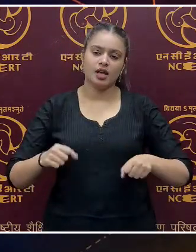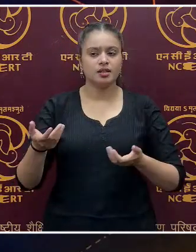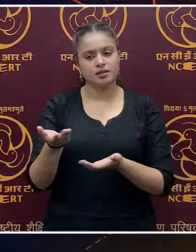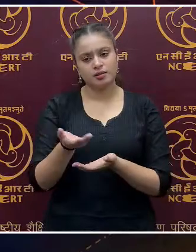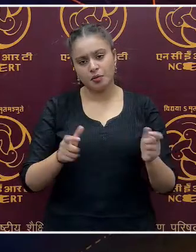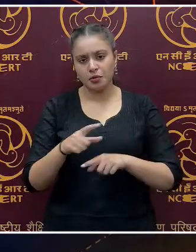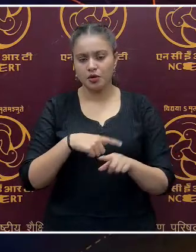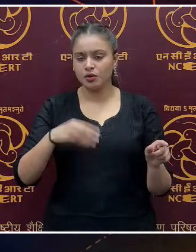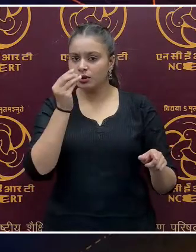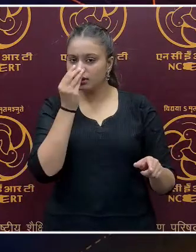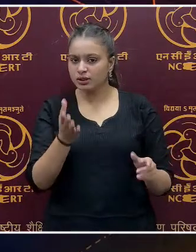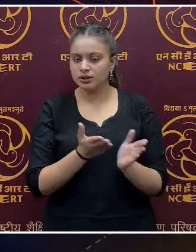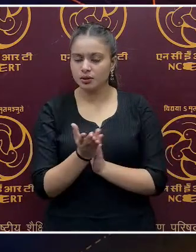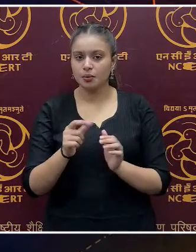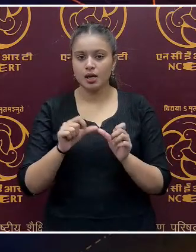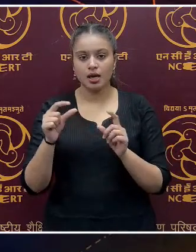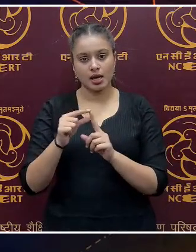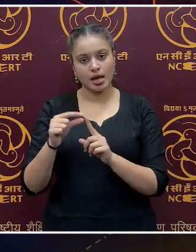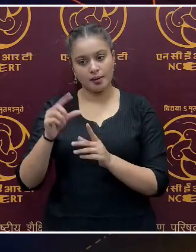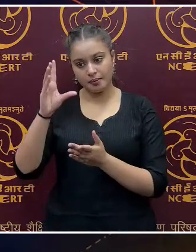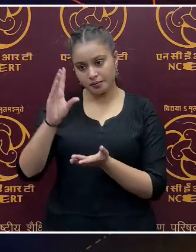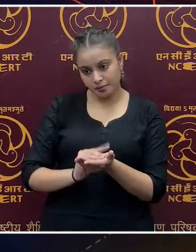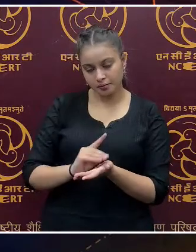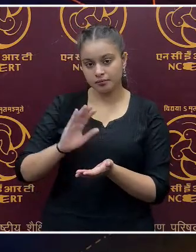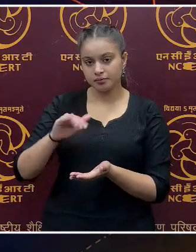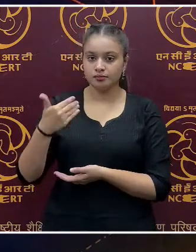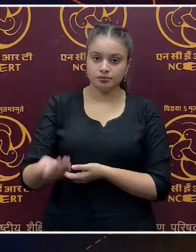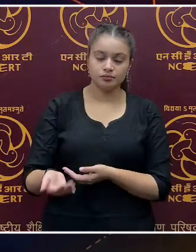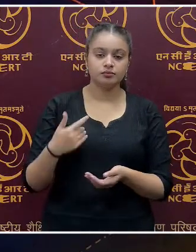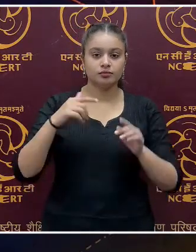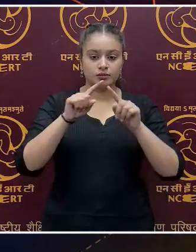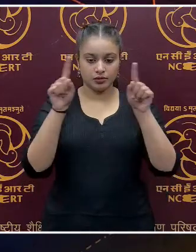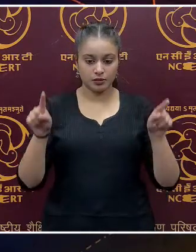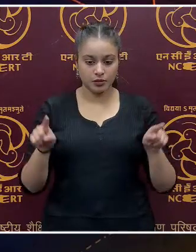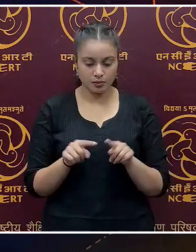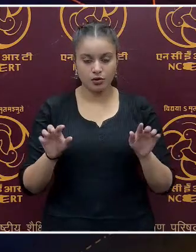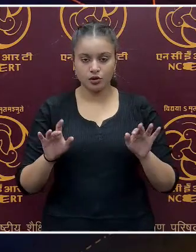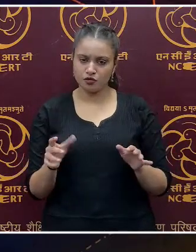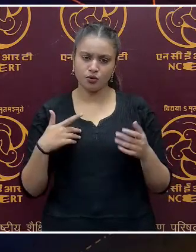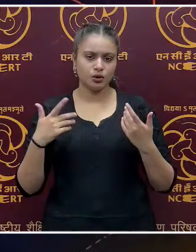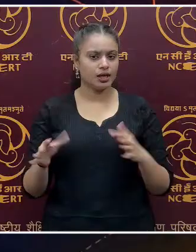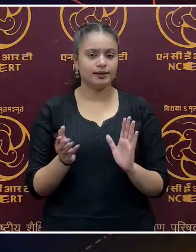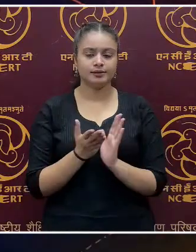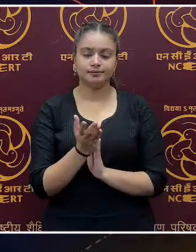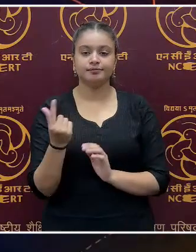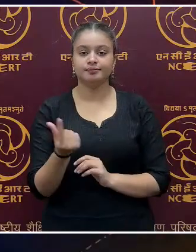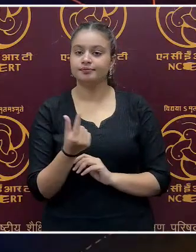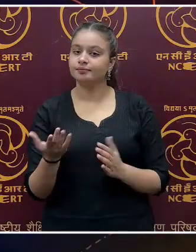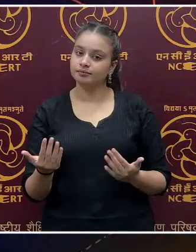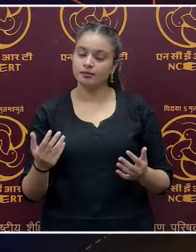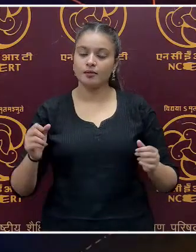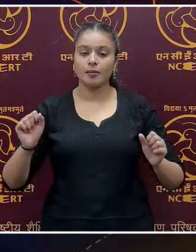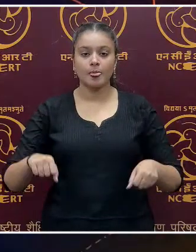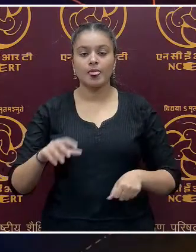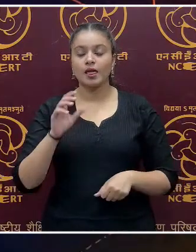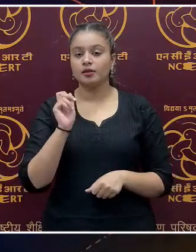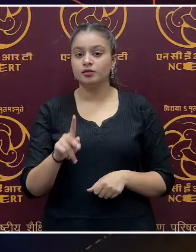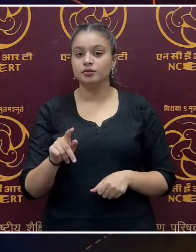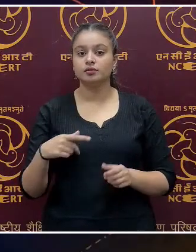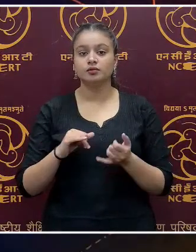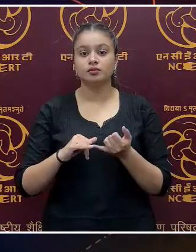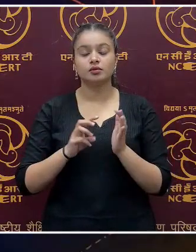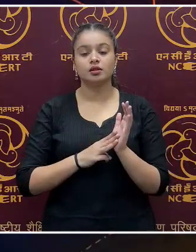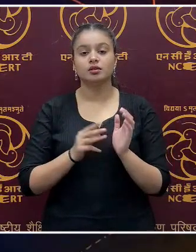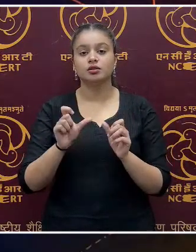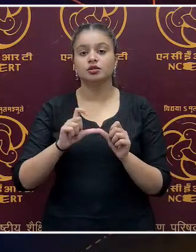download the Diksha app and operate it on the desktop itself, right? Yes, ma'am, definitely. Okay. And if we have to show the